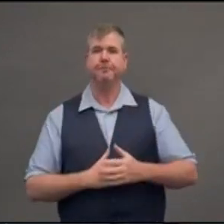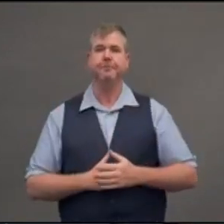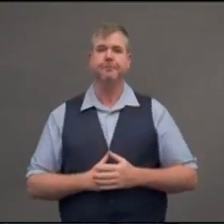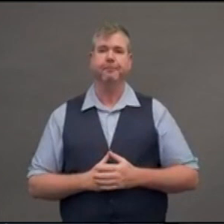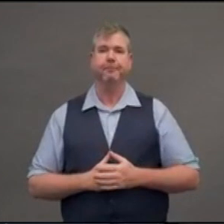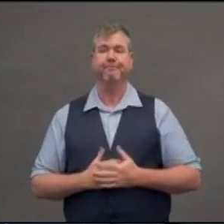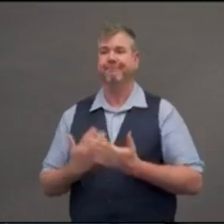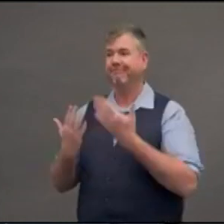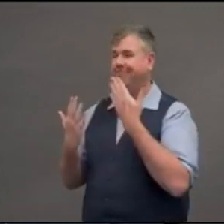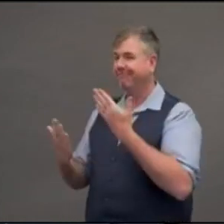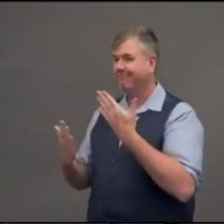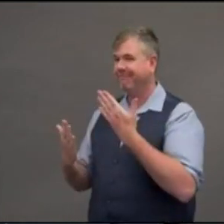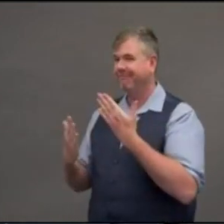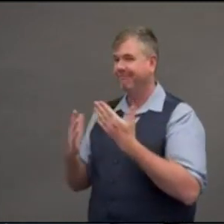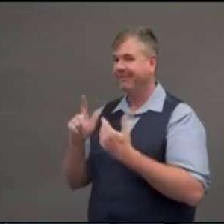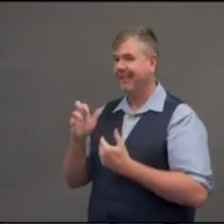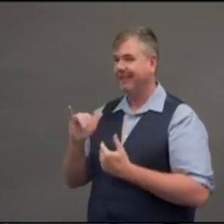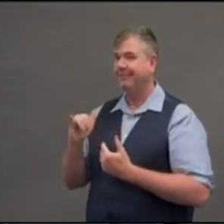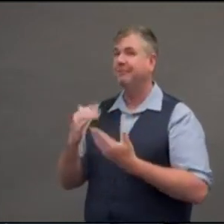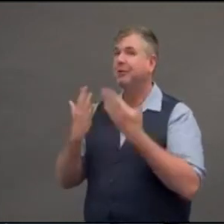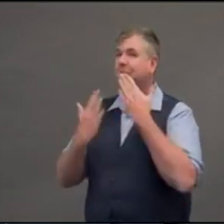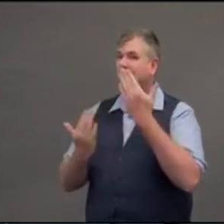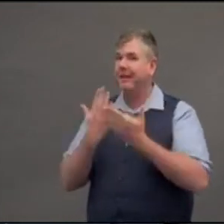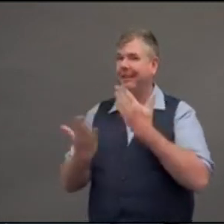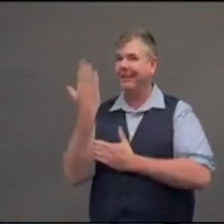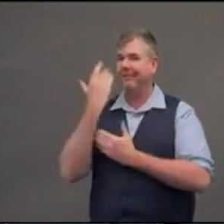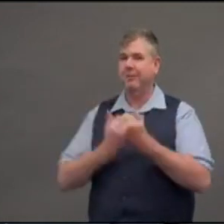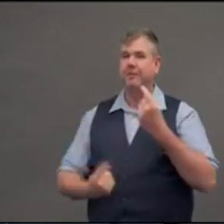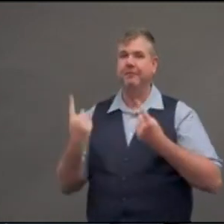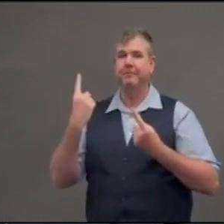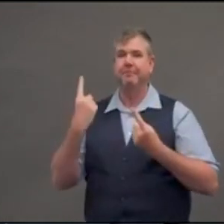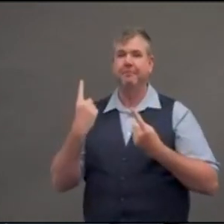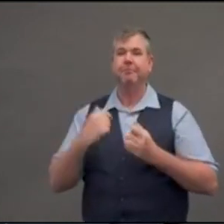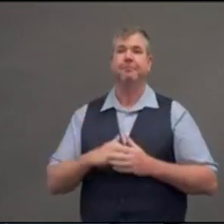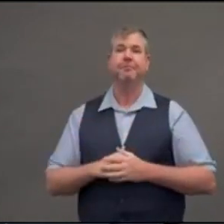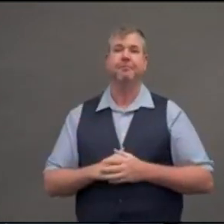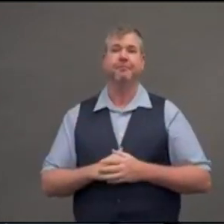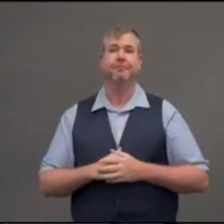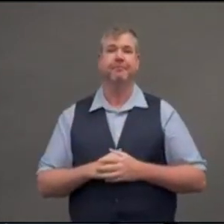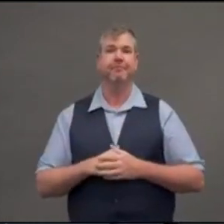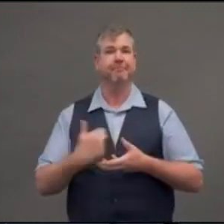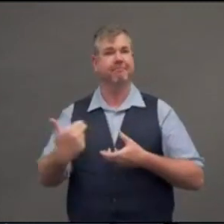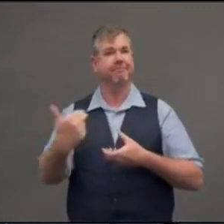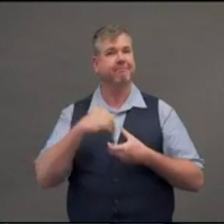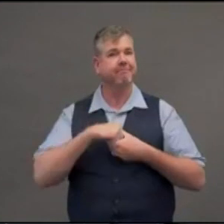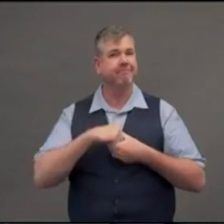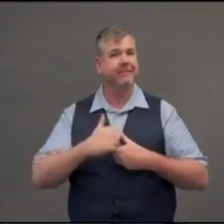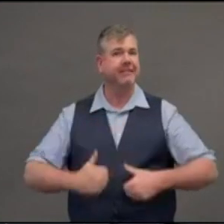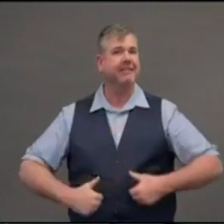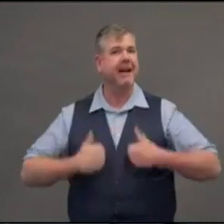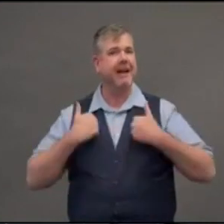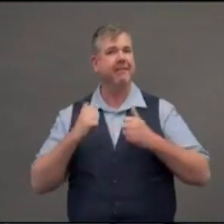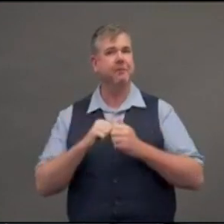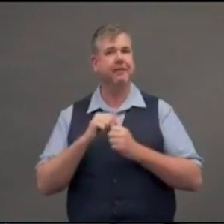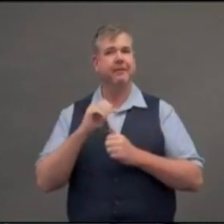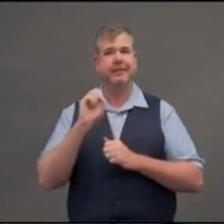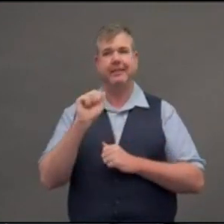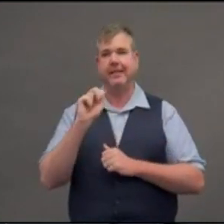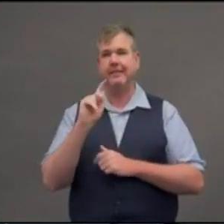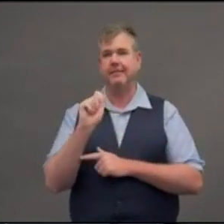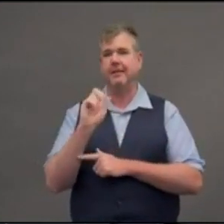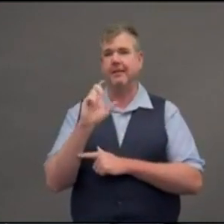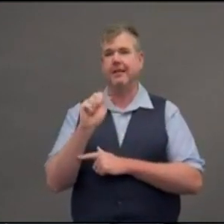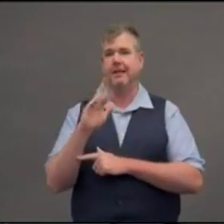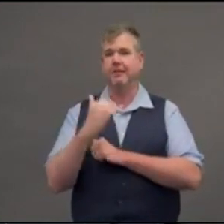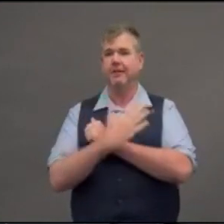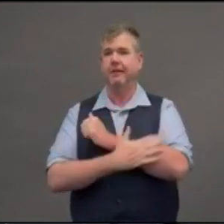thank you for joining us live with the County of Santa Clara. As Larry noted, stepping back, last